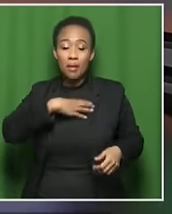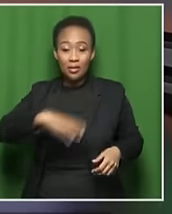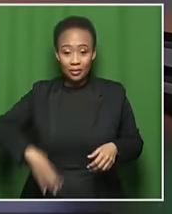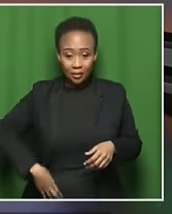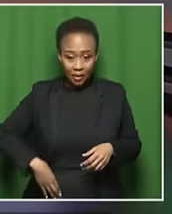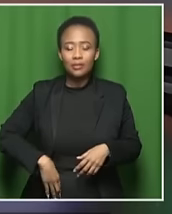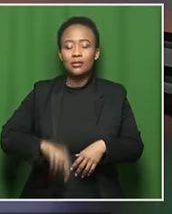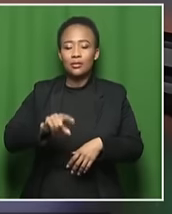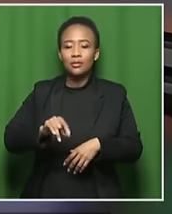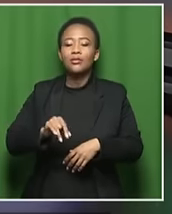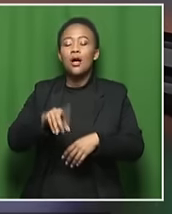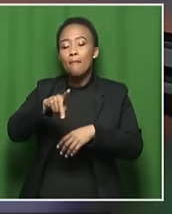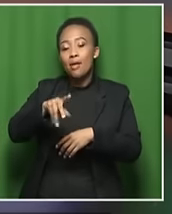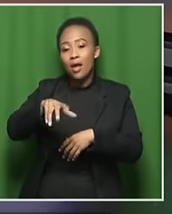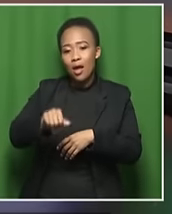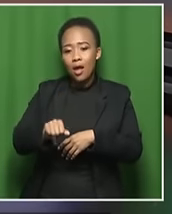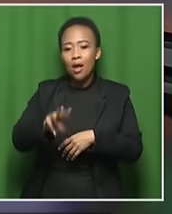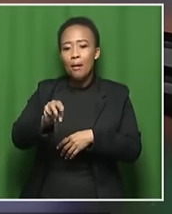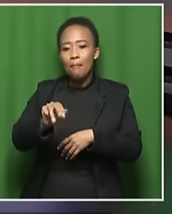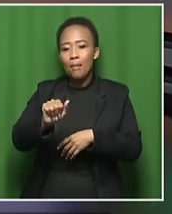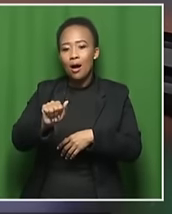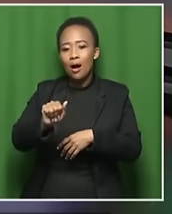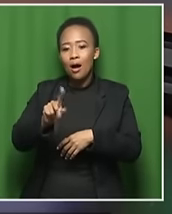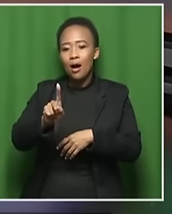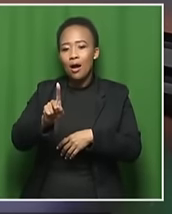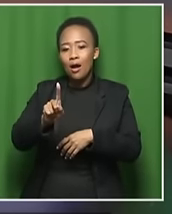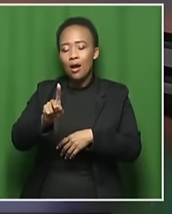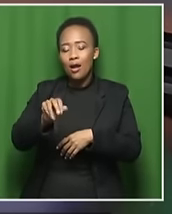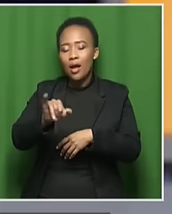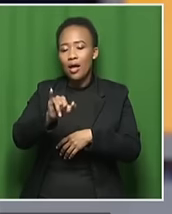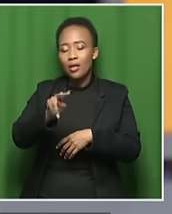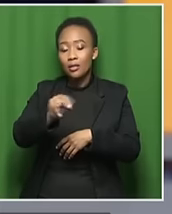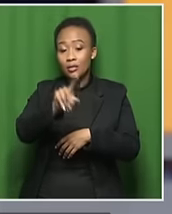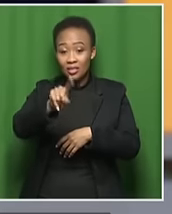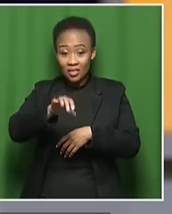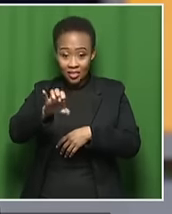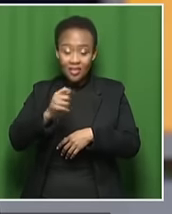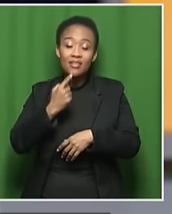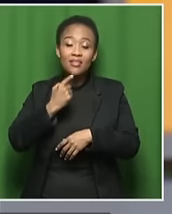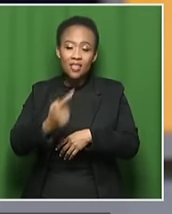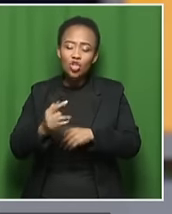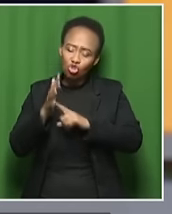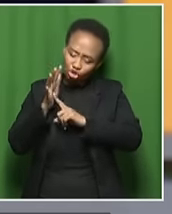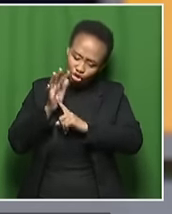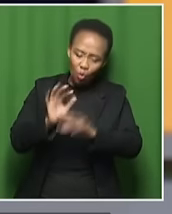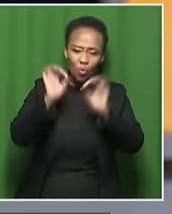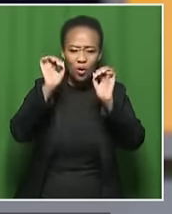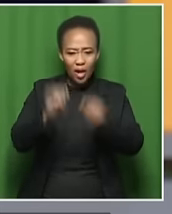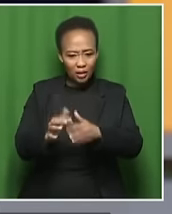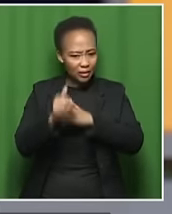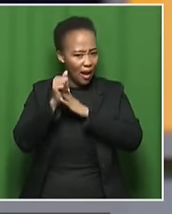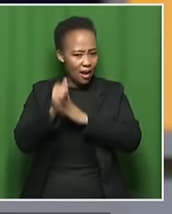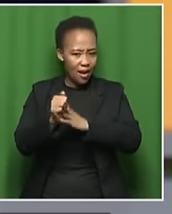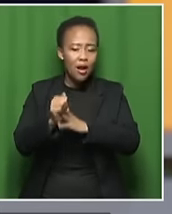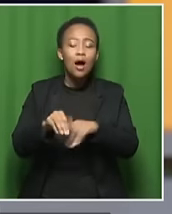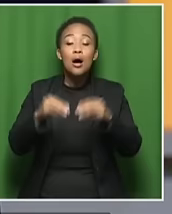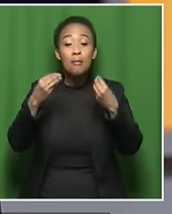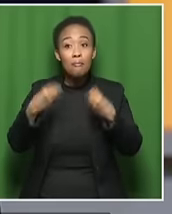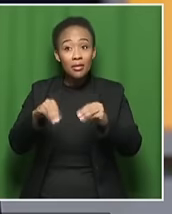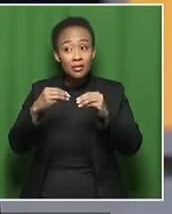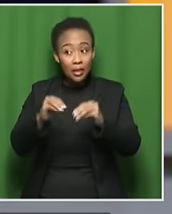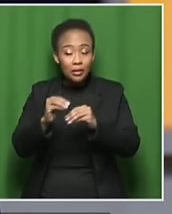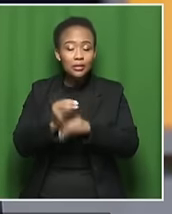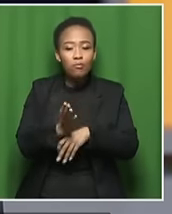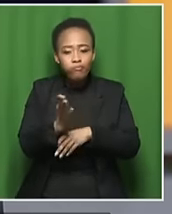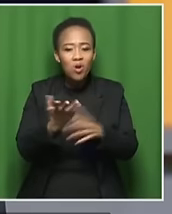McKenzie, has showed when he was the mayor of the Central Karoo that he's a decisive leader. He has brought businesses in the Central Karoo. He